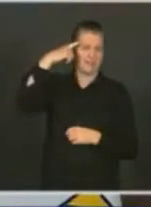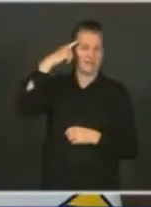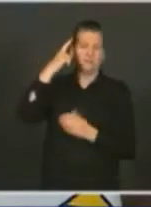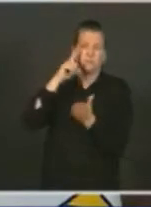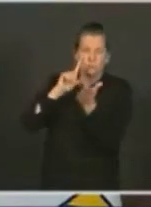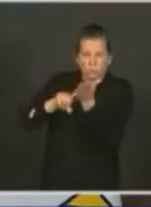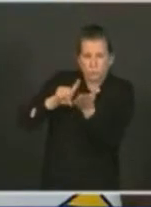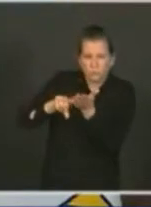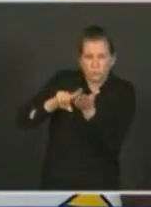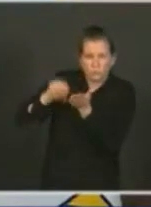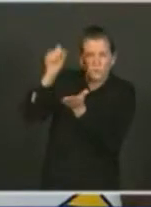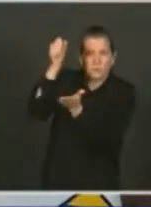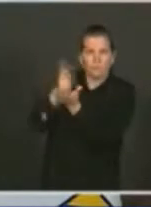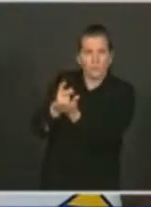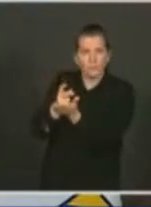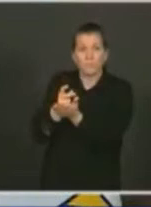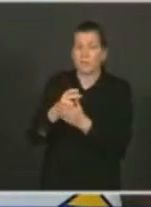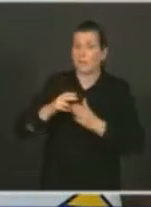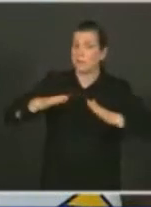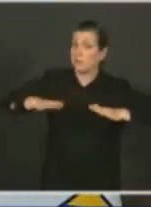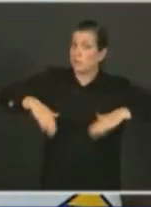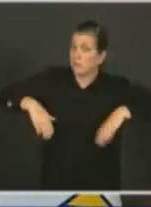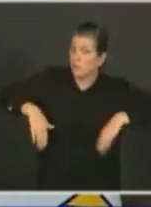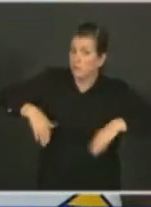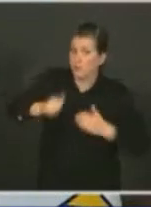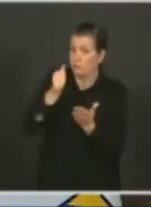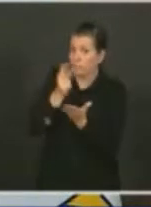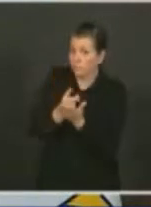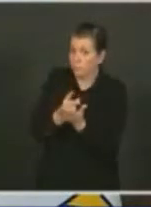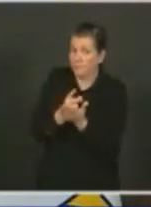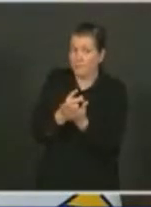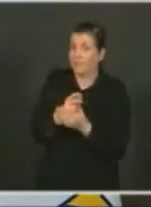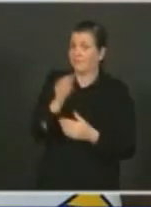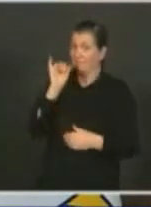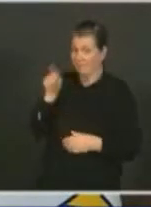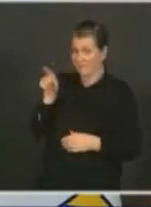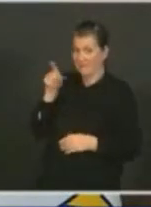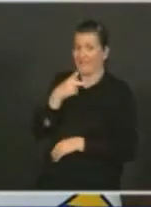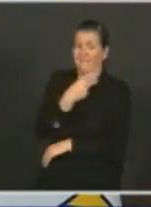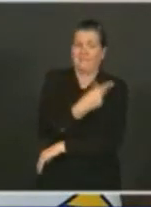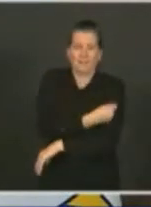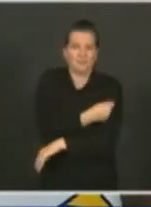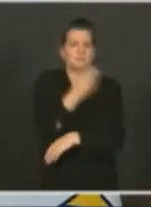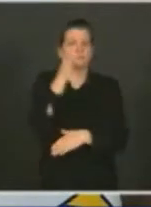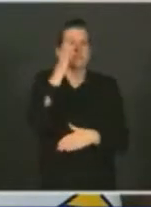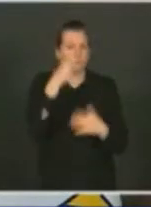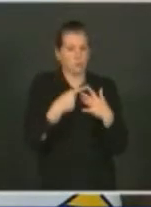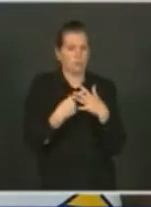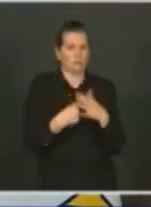end of the year, with a vaccine becoming widely available in the beginning of 2021.